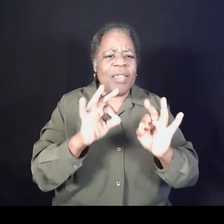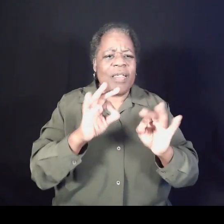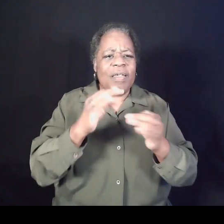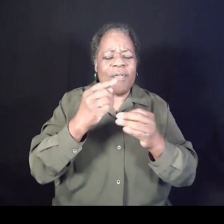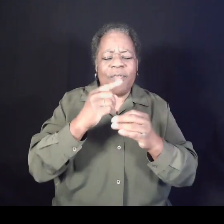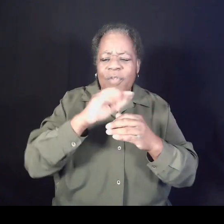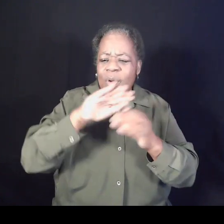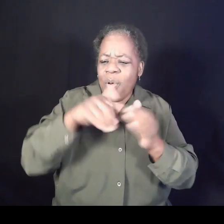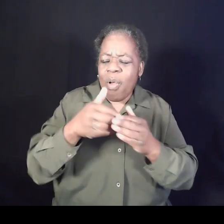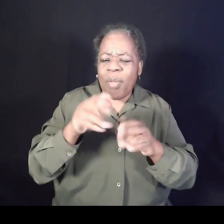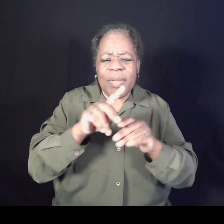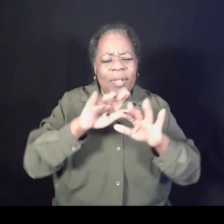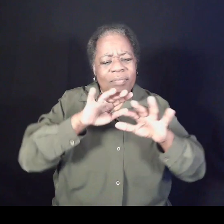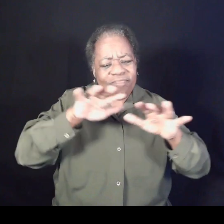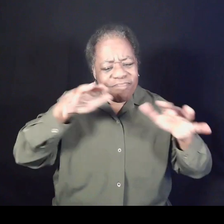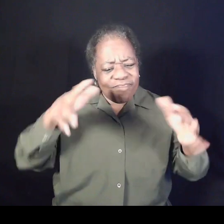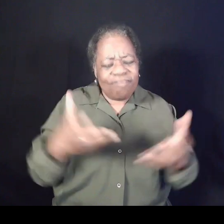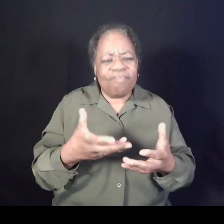everywhere.